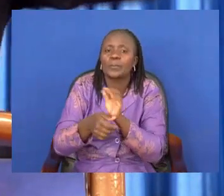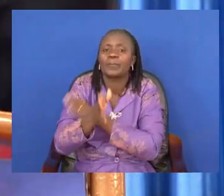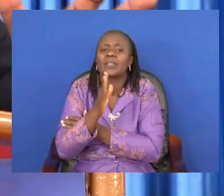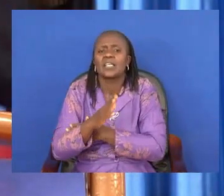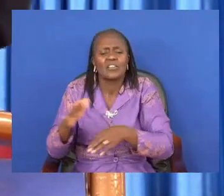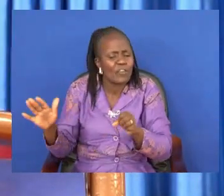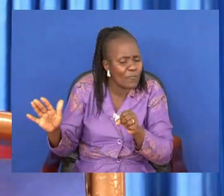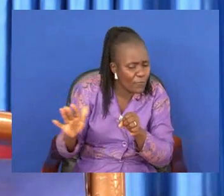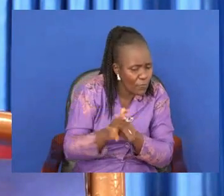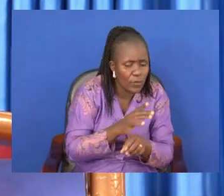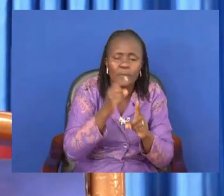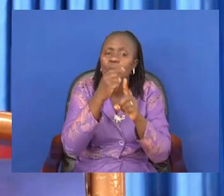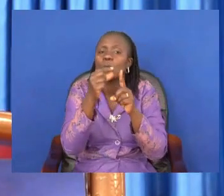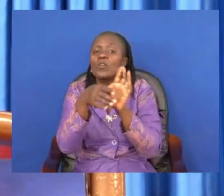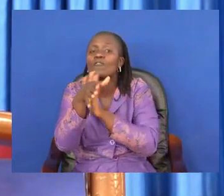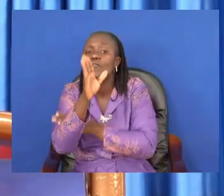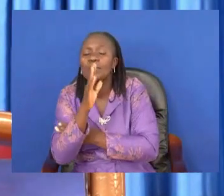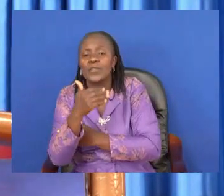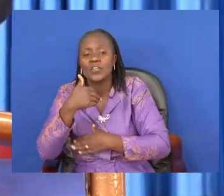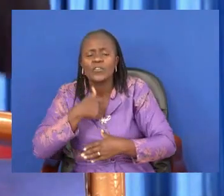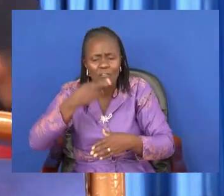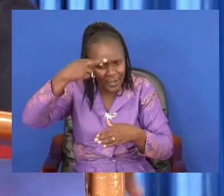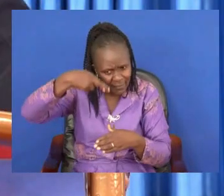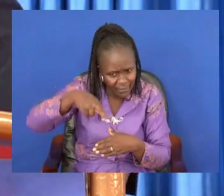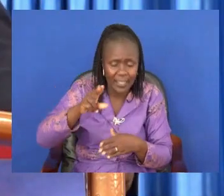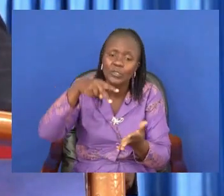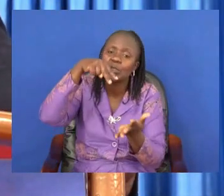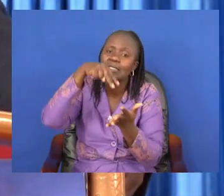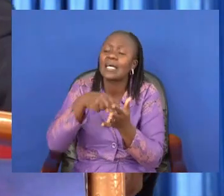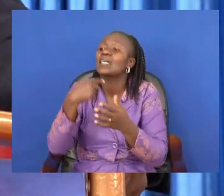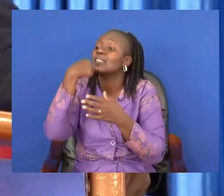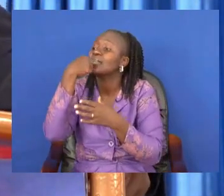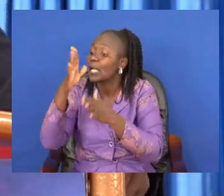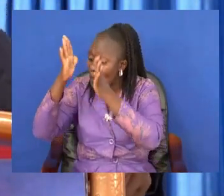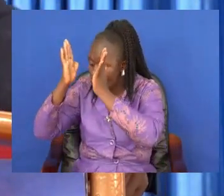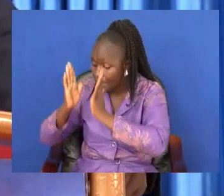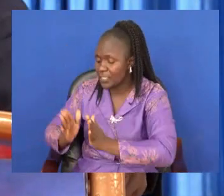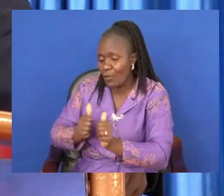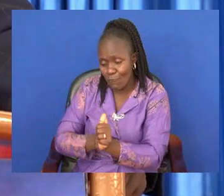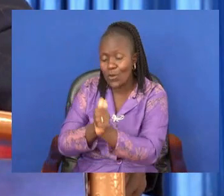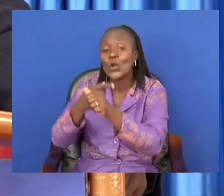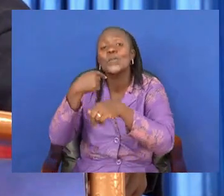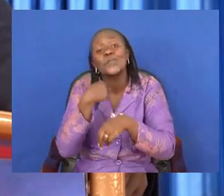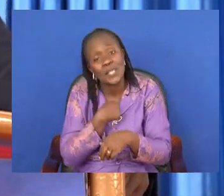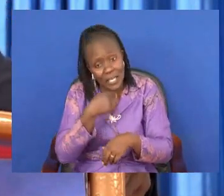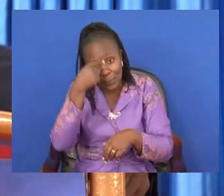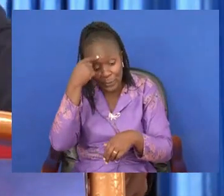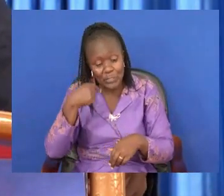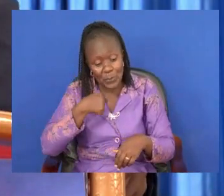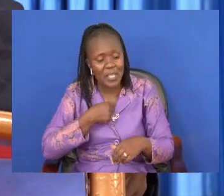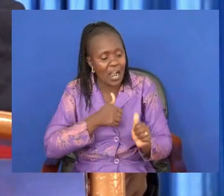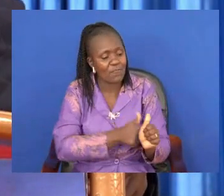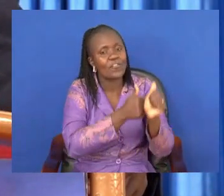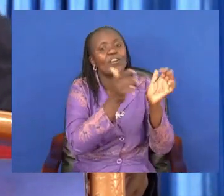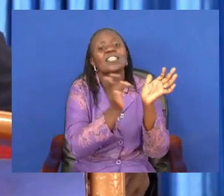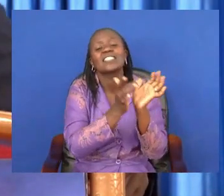are saturated by the word of God, you have a right to stand and tell somebody, follow me because I'm following